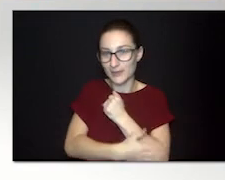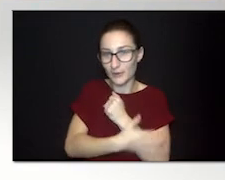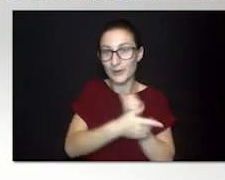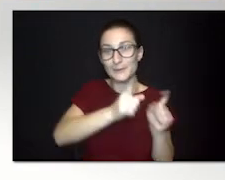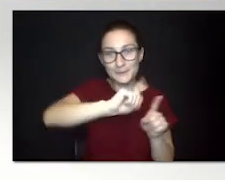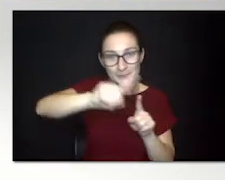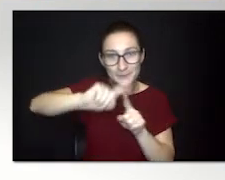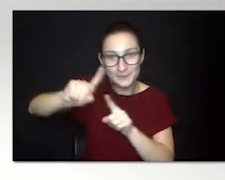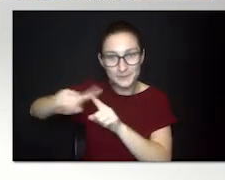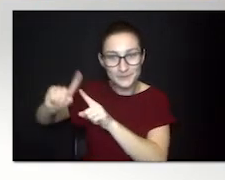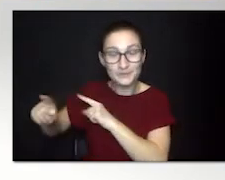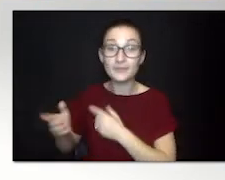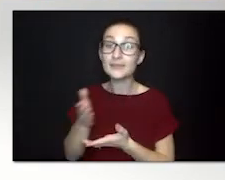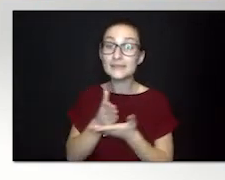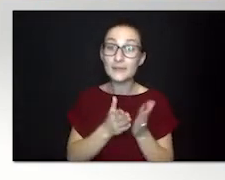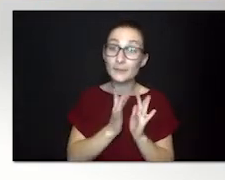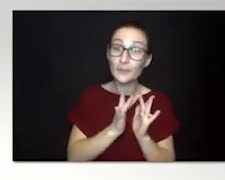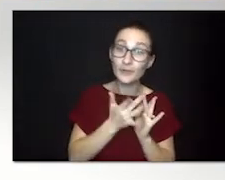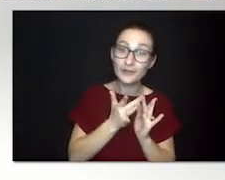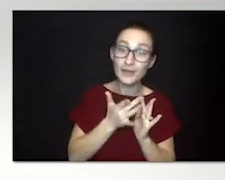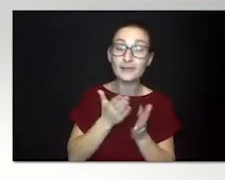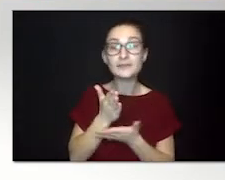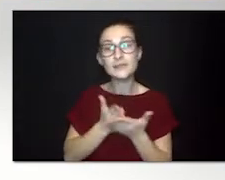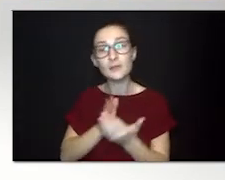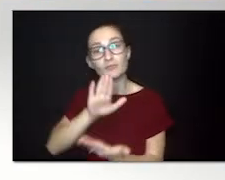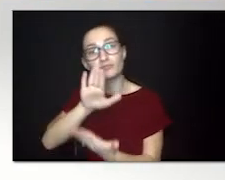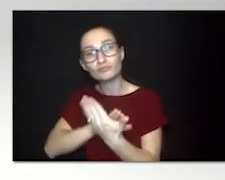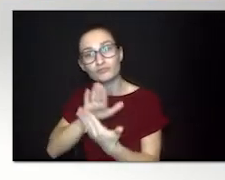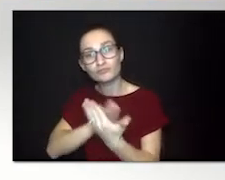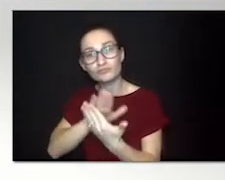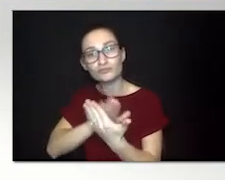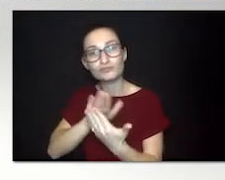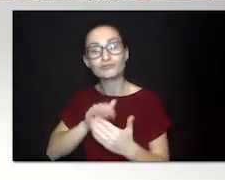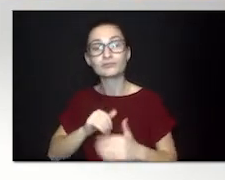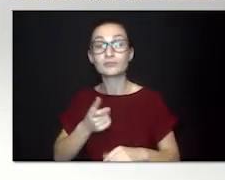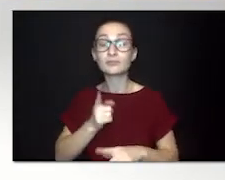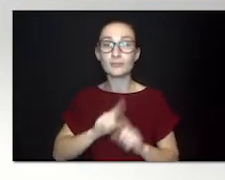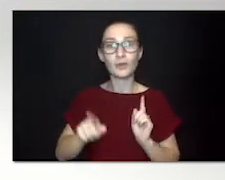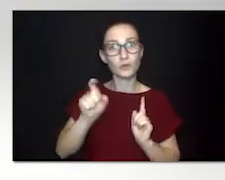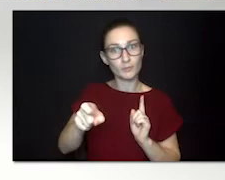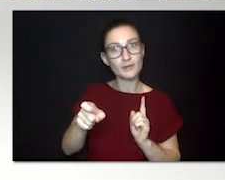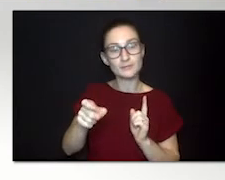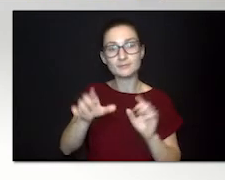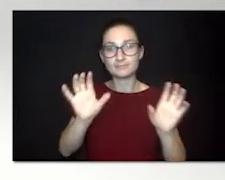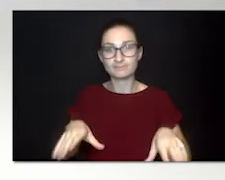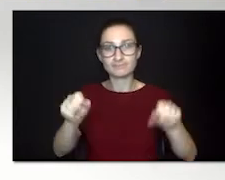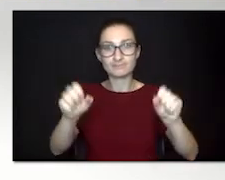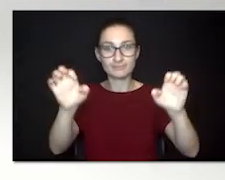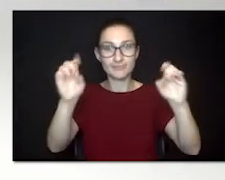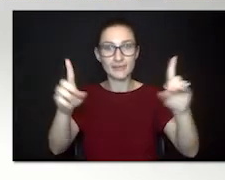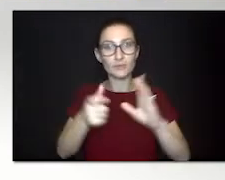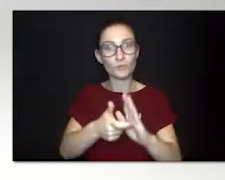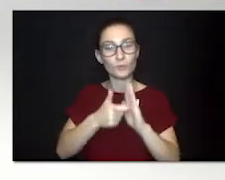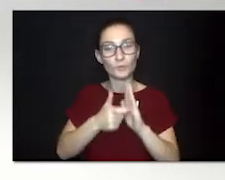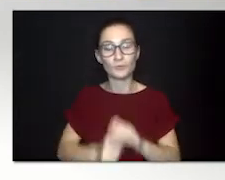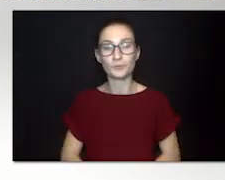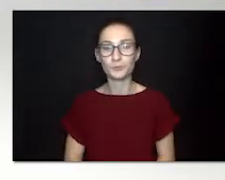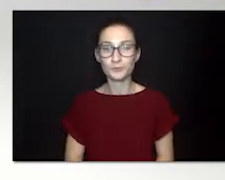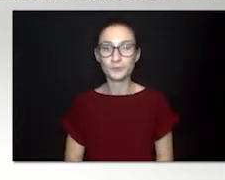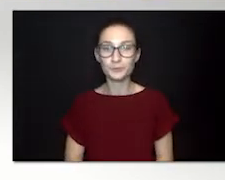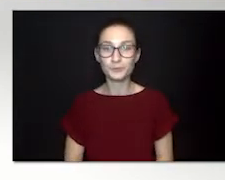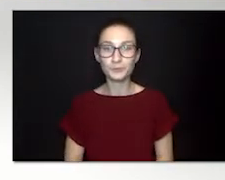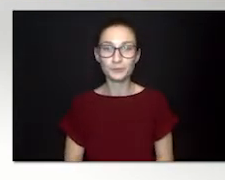each county is different, and some of them are online, some of them are not online, but you do have to go through the education